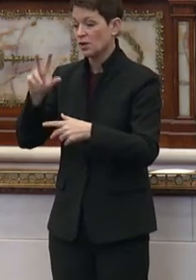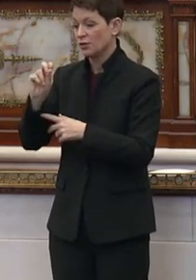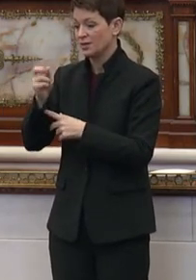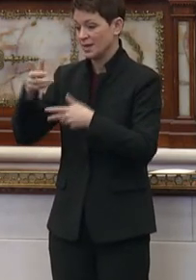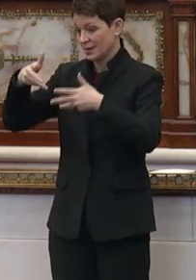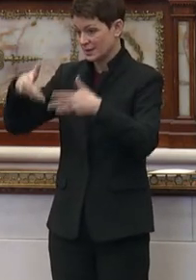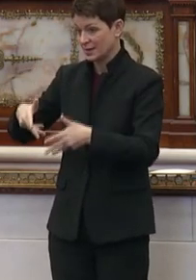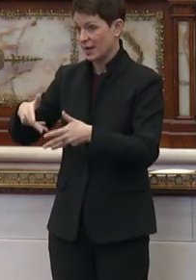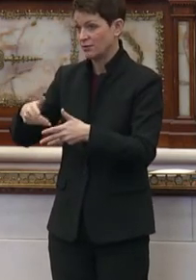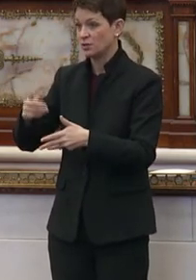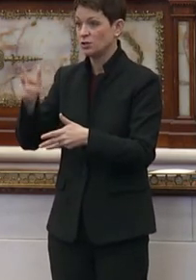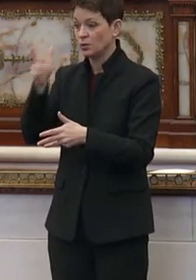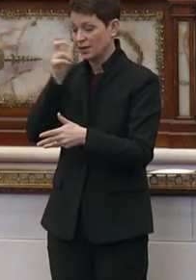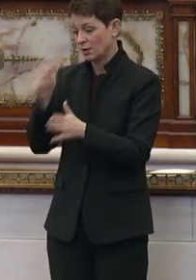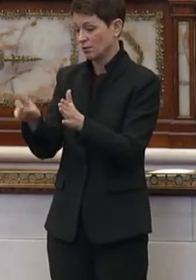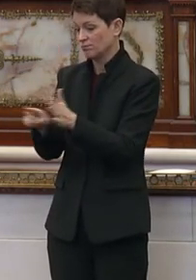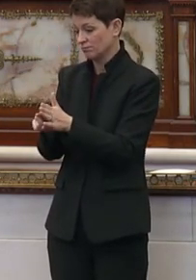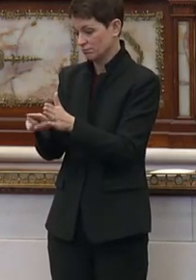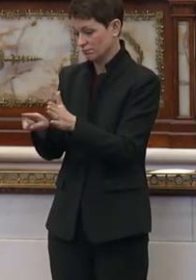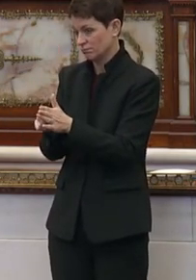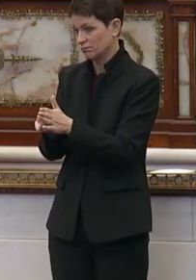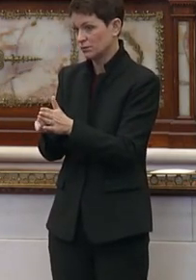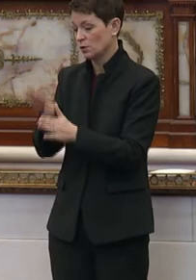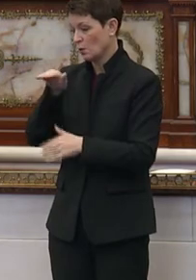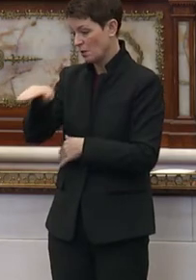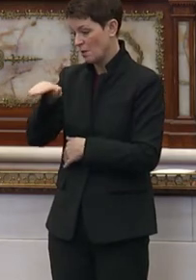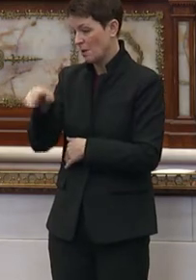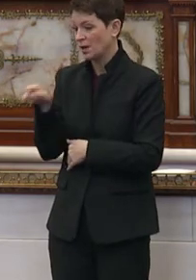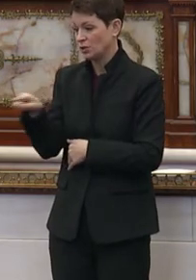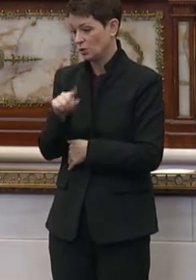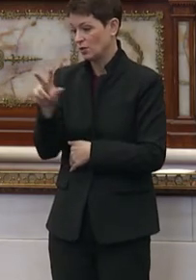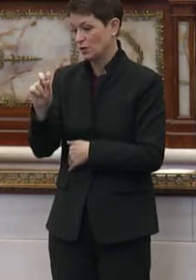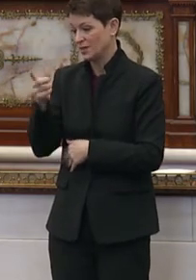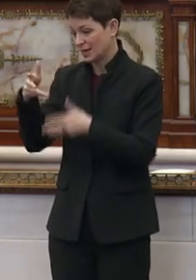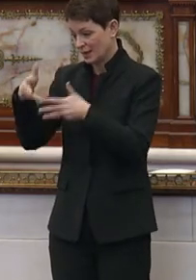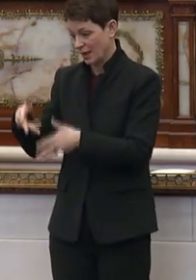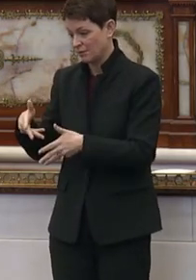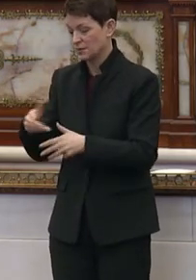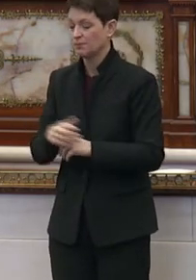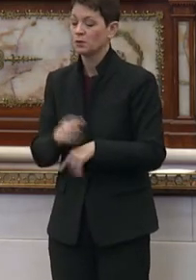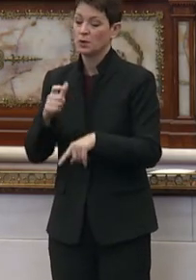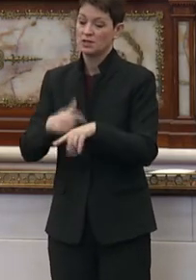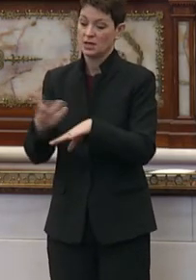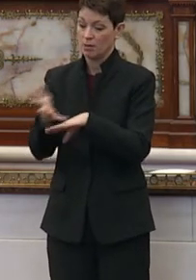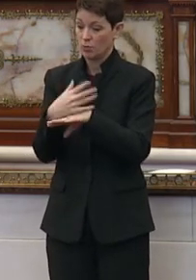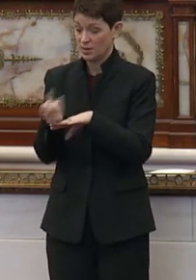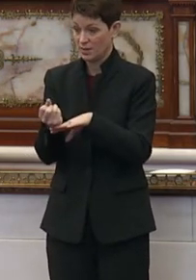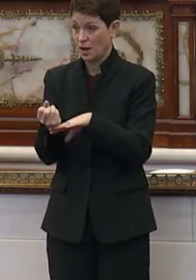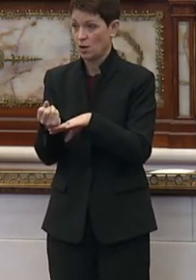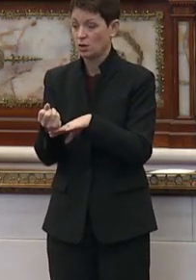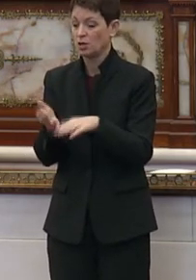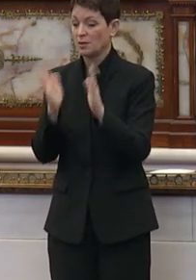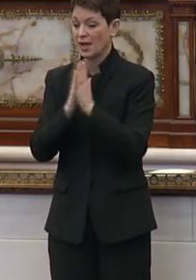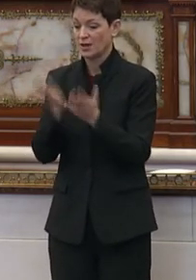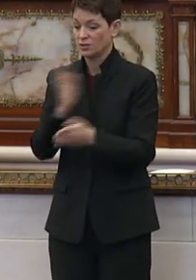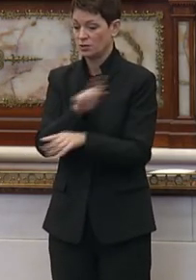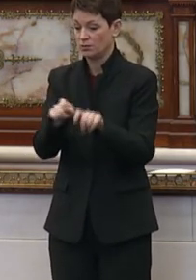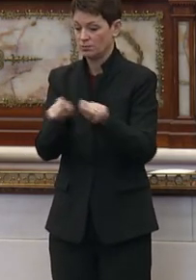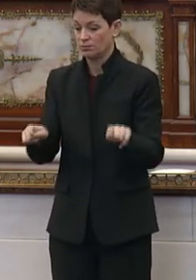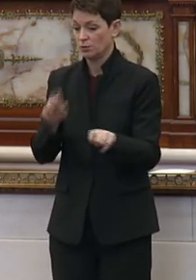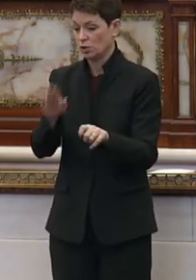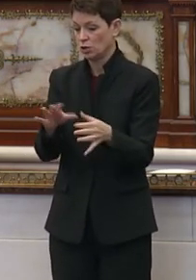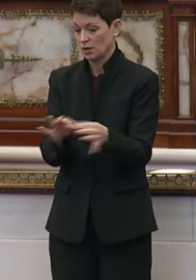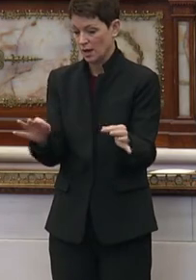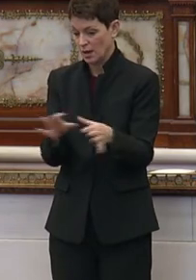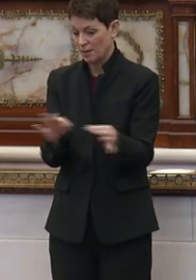are 30 seconds remaining to your time, you will be reminded of this. Once your allotted time has passed, you will be asked to conclude your